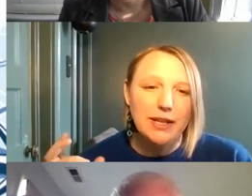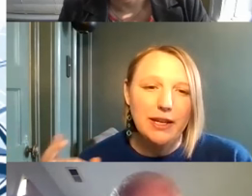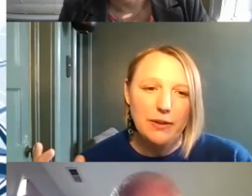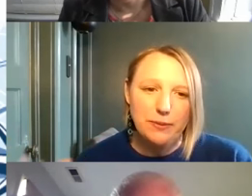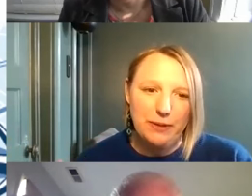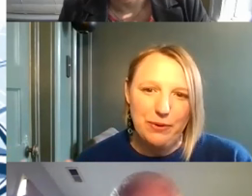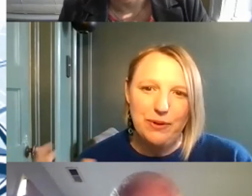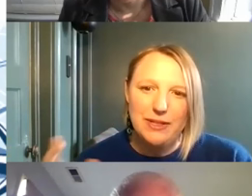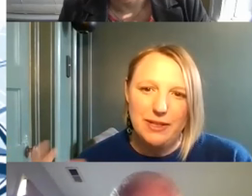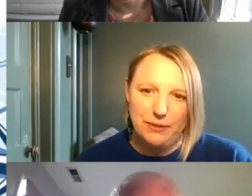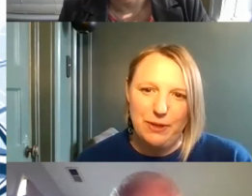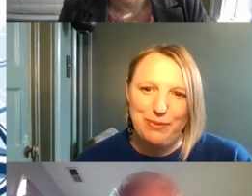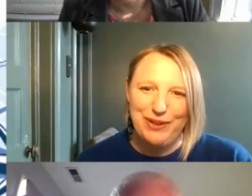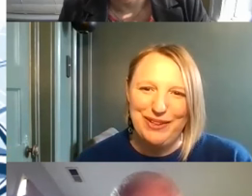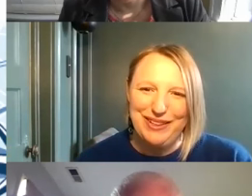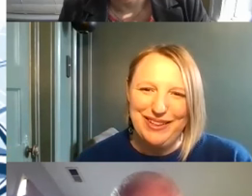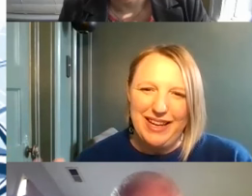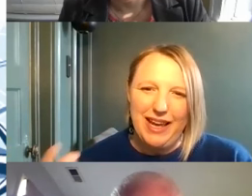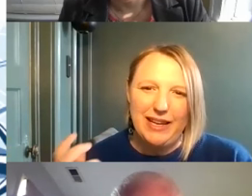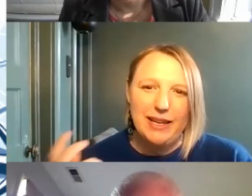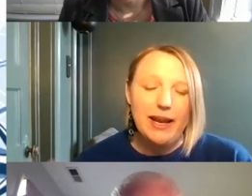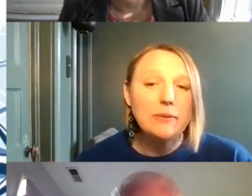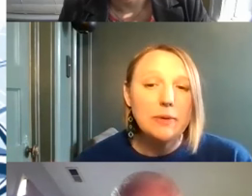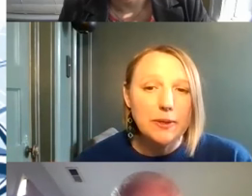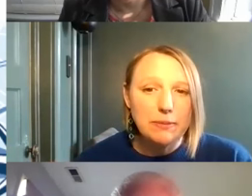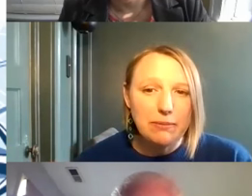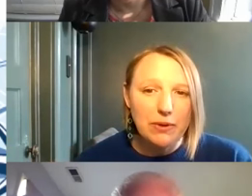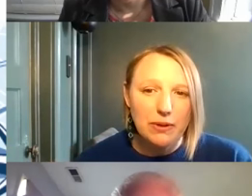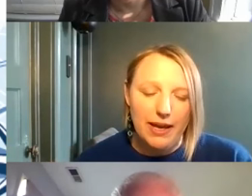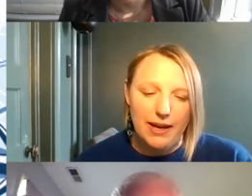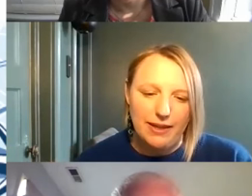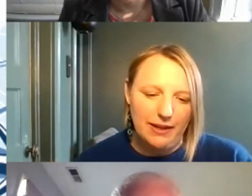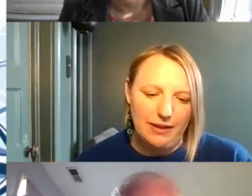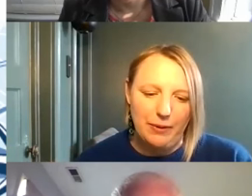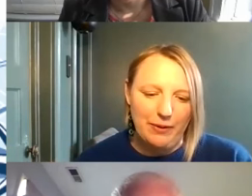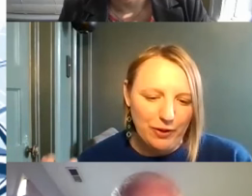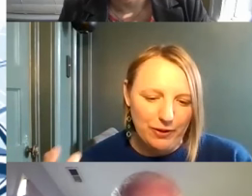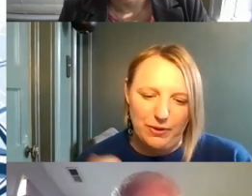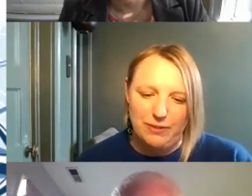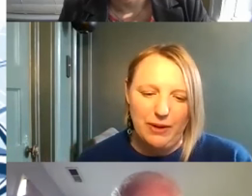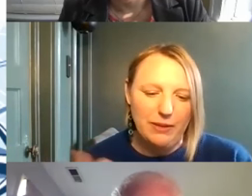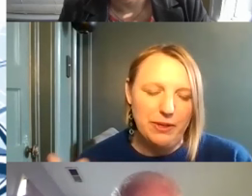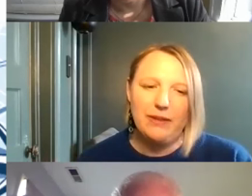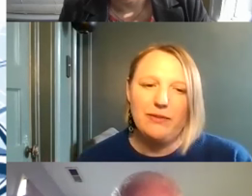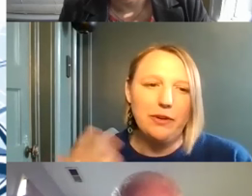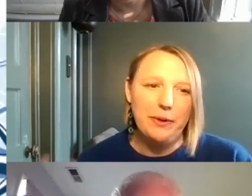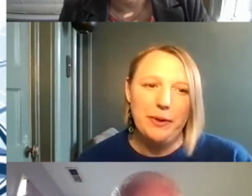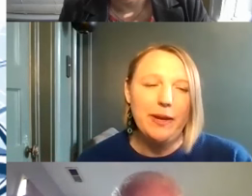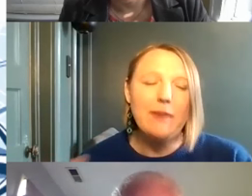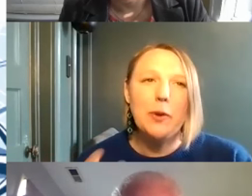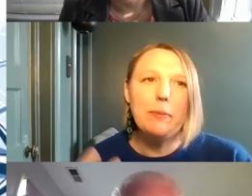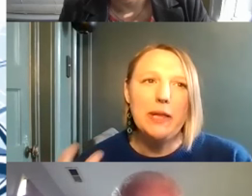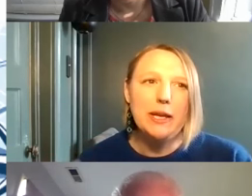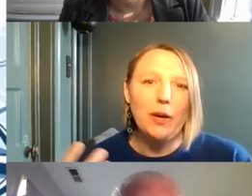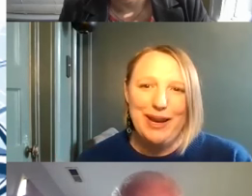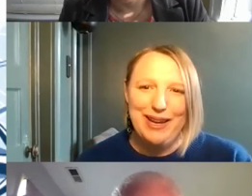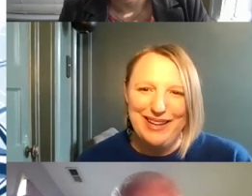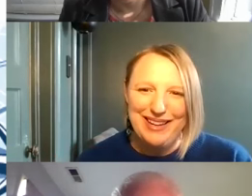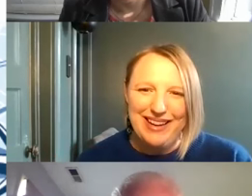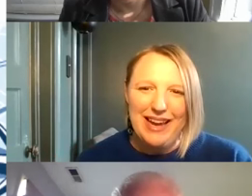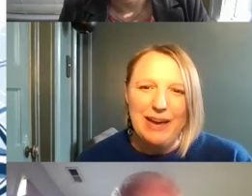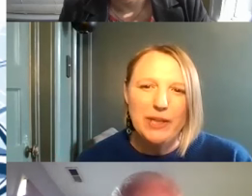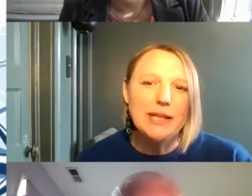organization to hear those people, see those people, and connect with those people? And I think we've heard words about humility and vulnerability